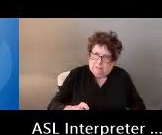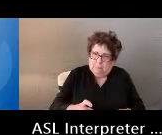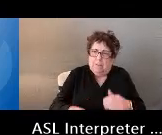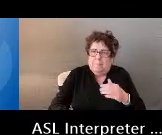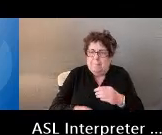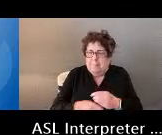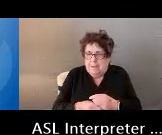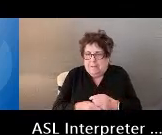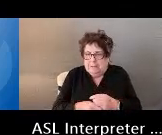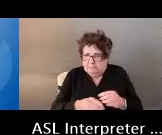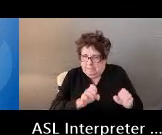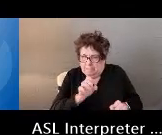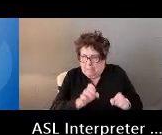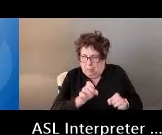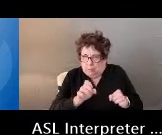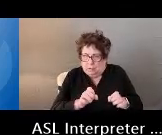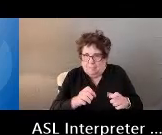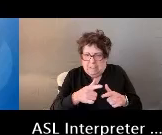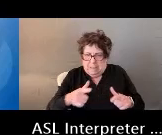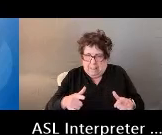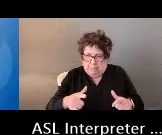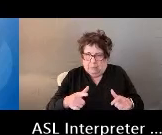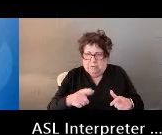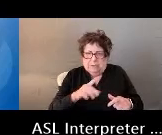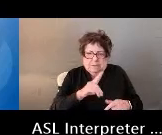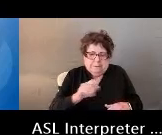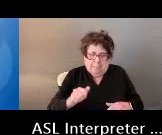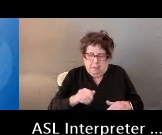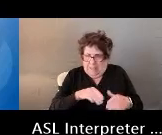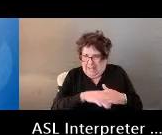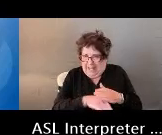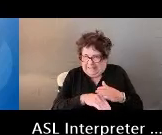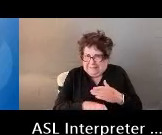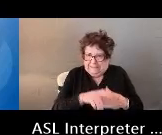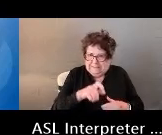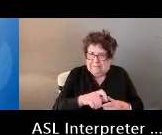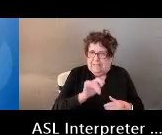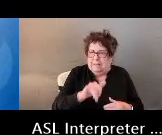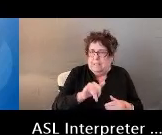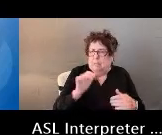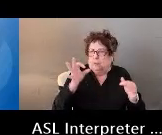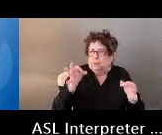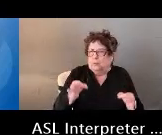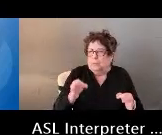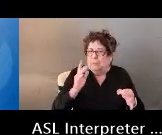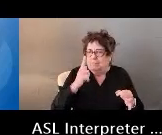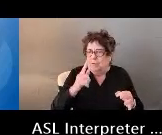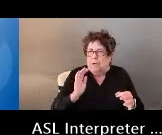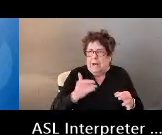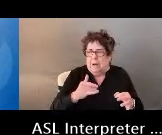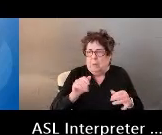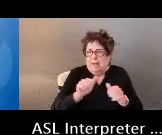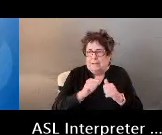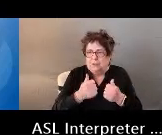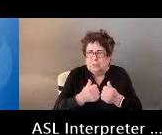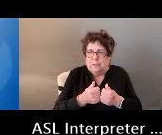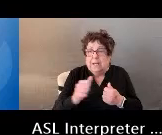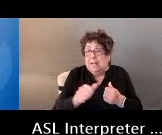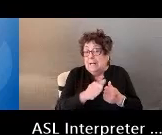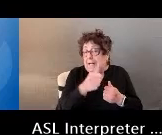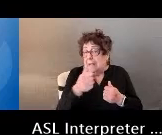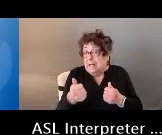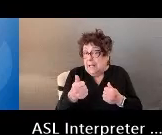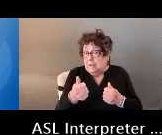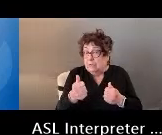needs that we determined for our own agency. Then another step was